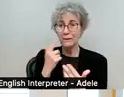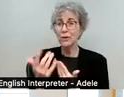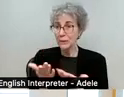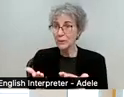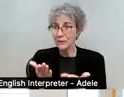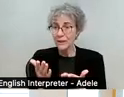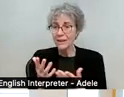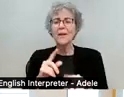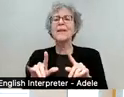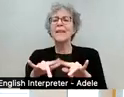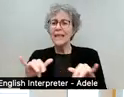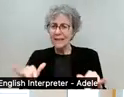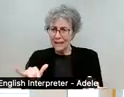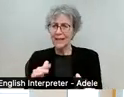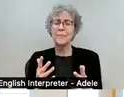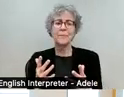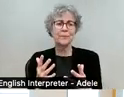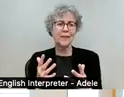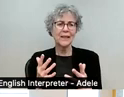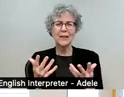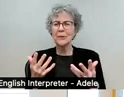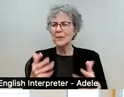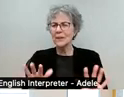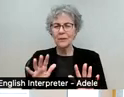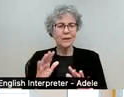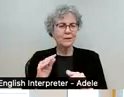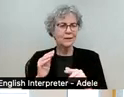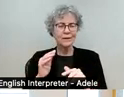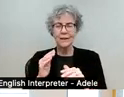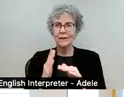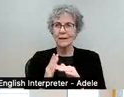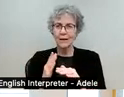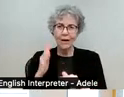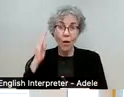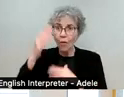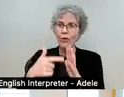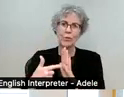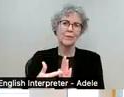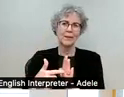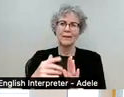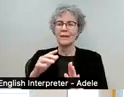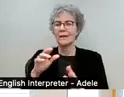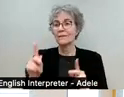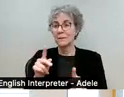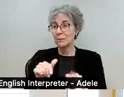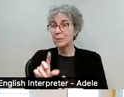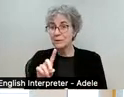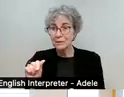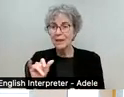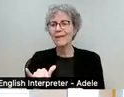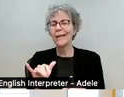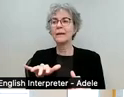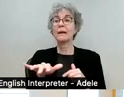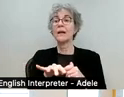wasn't there wasn't such an overrepresentation of people with developmental disabilities that it would